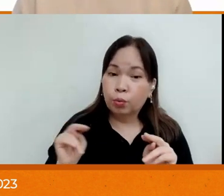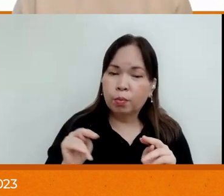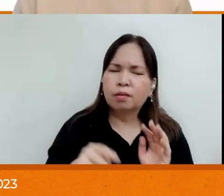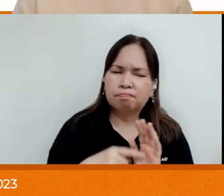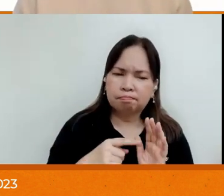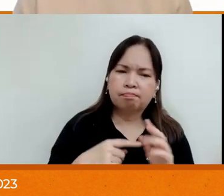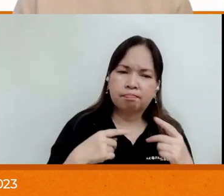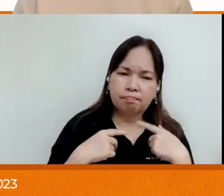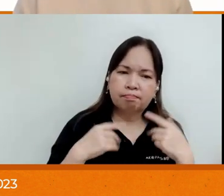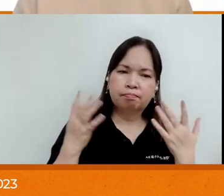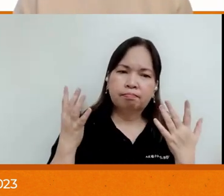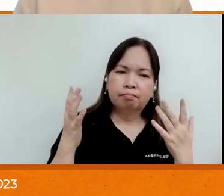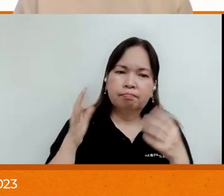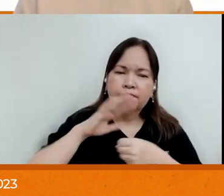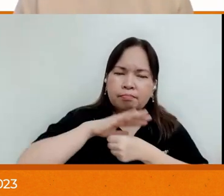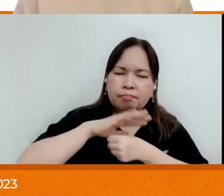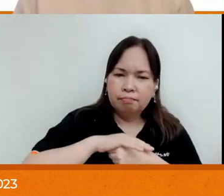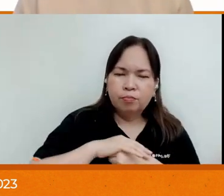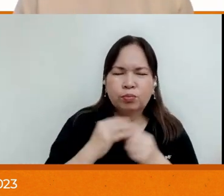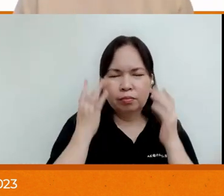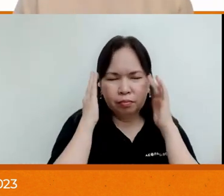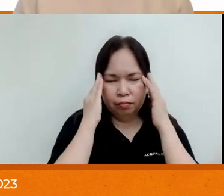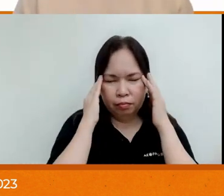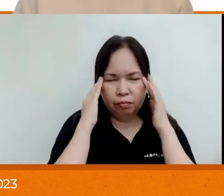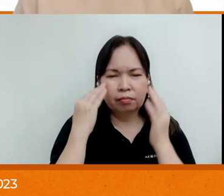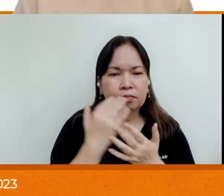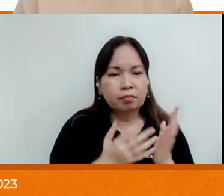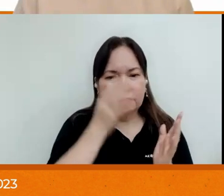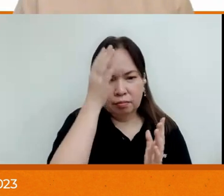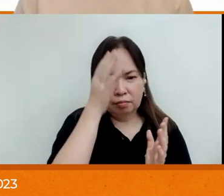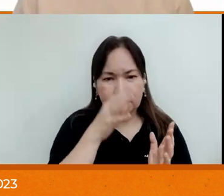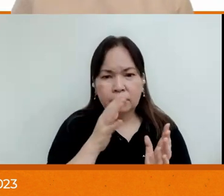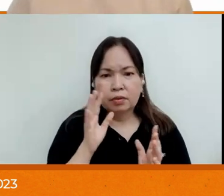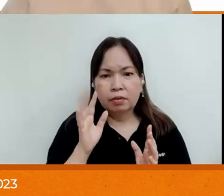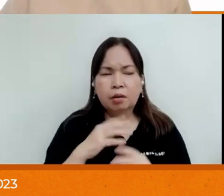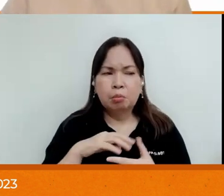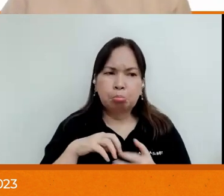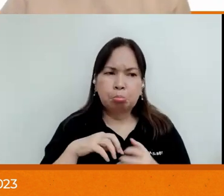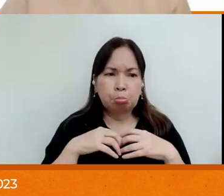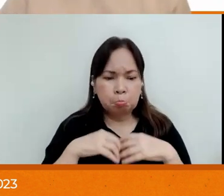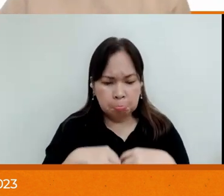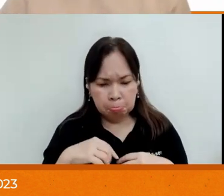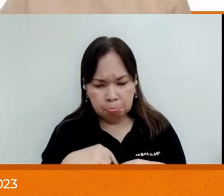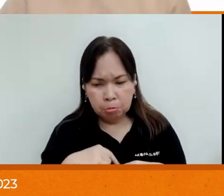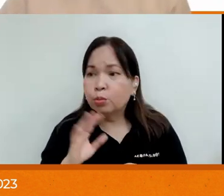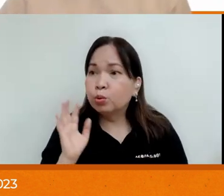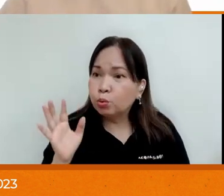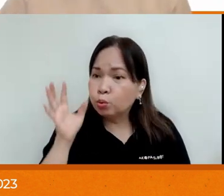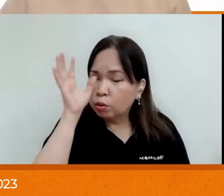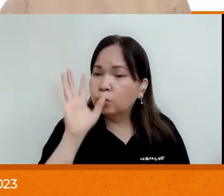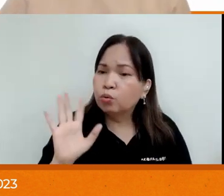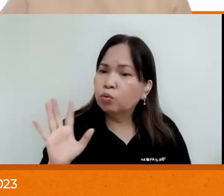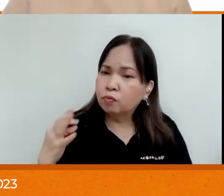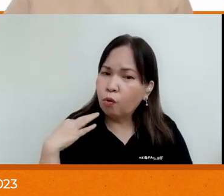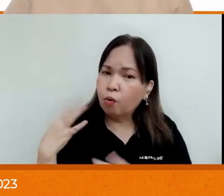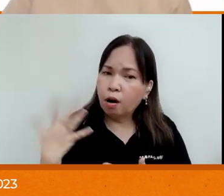anxiety, and some parents would back down pagka ganun na parang it's not your fault, there are things that we can do. So ganun